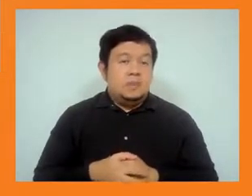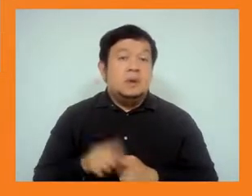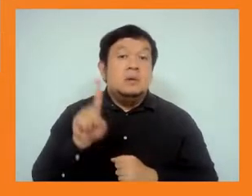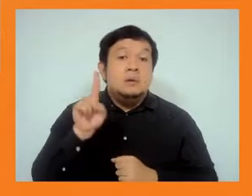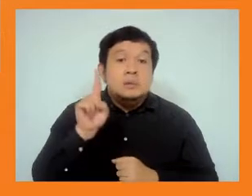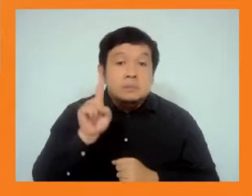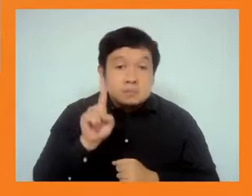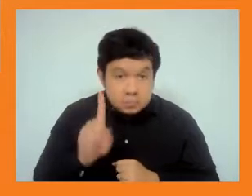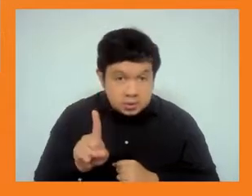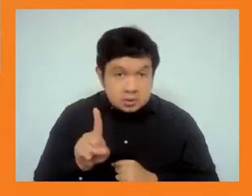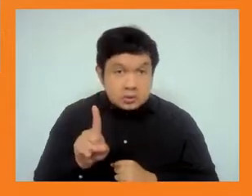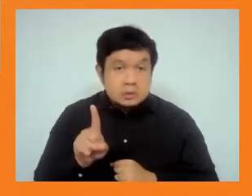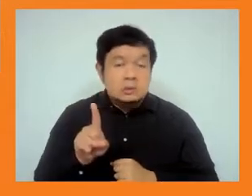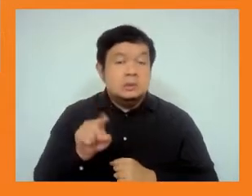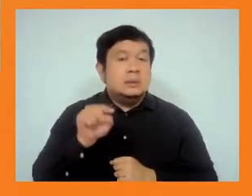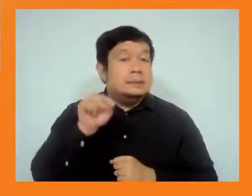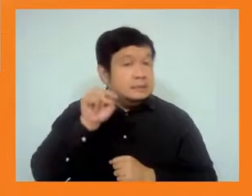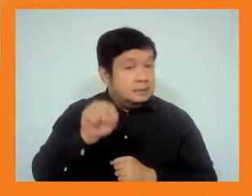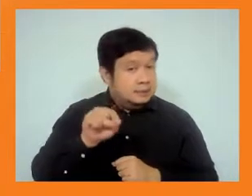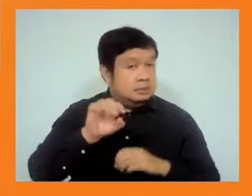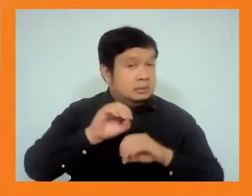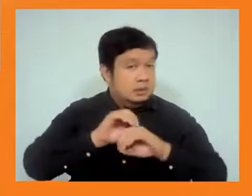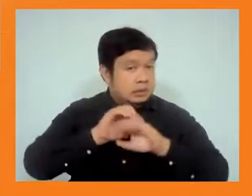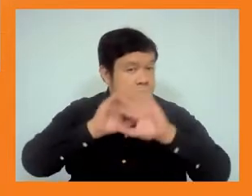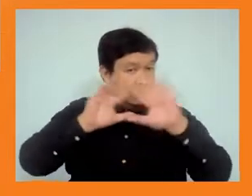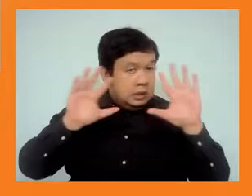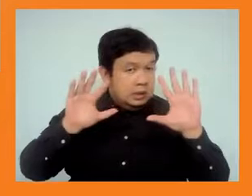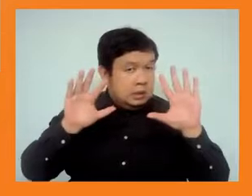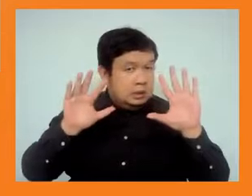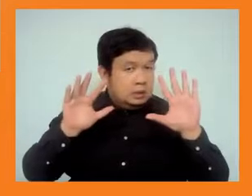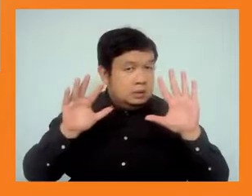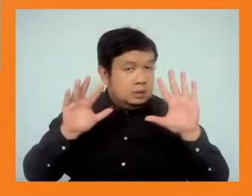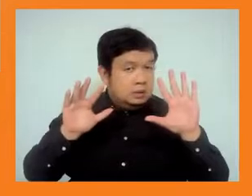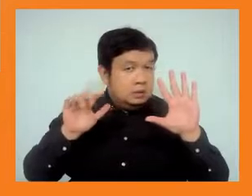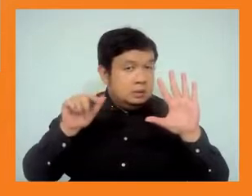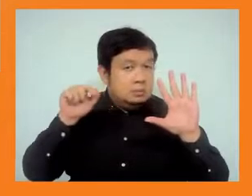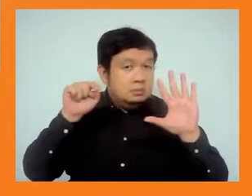this labor and working conditions. Next slide.